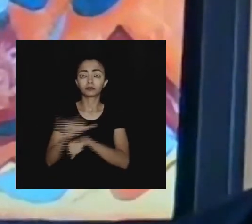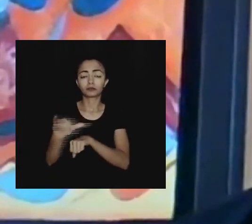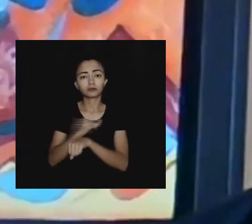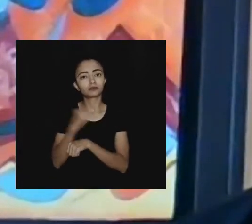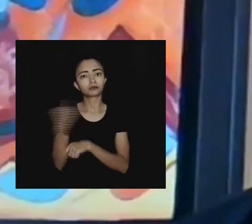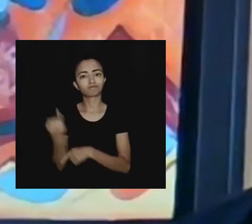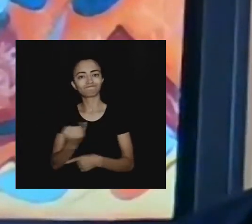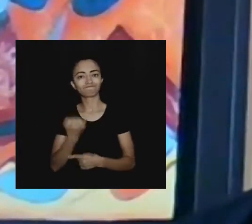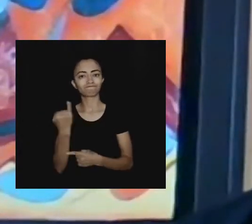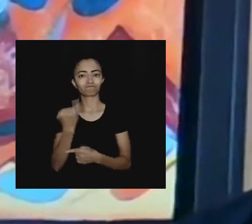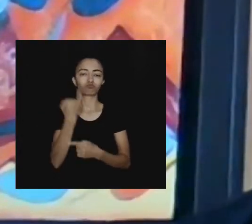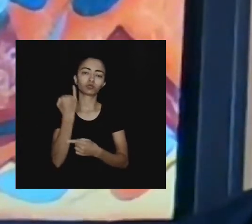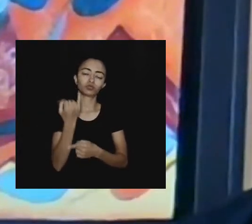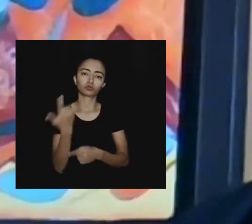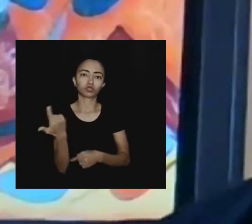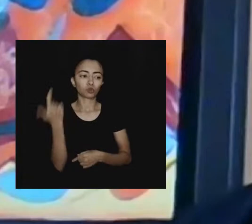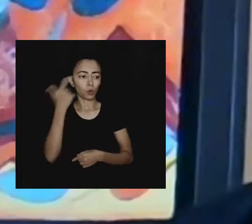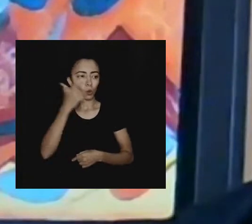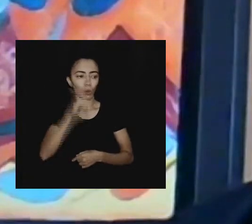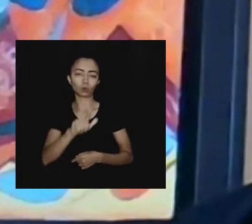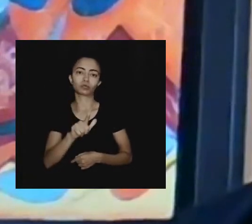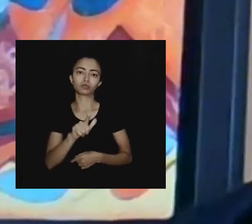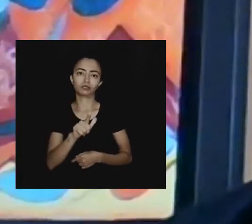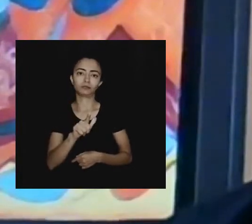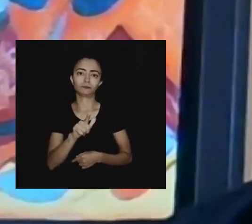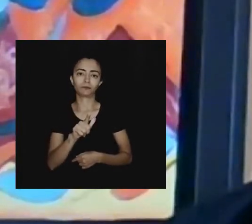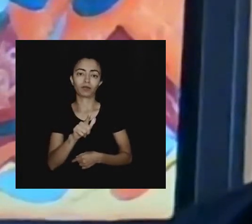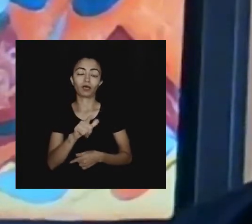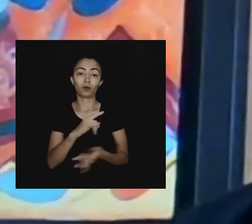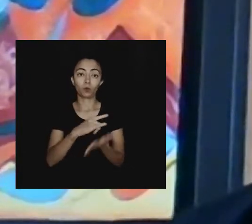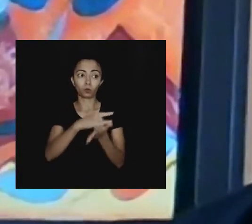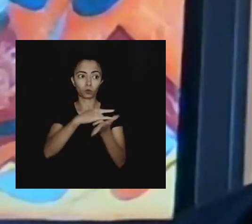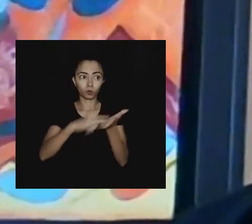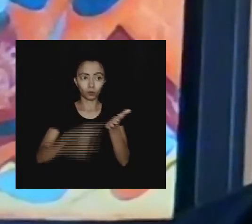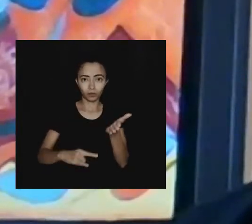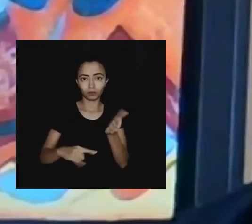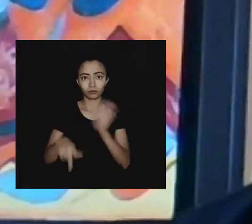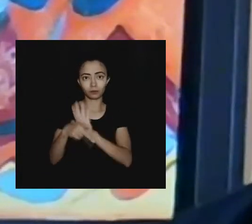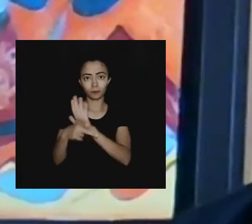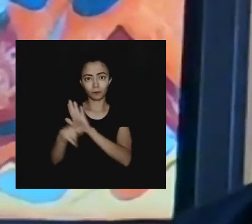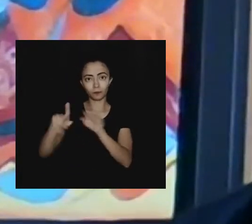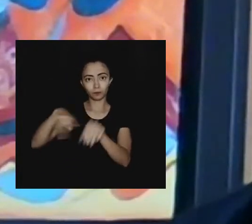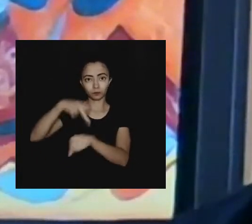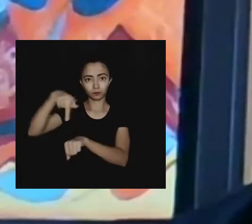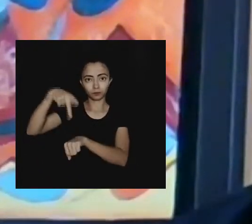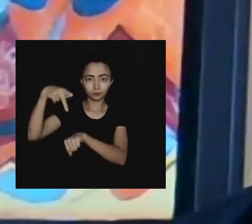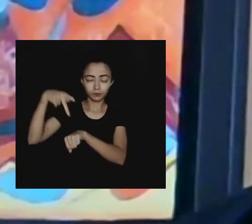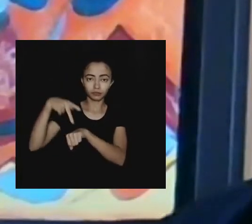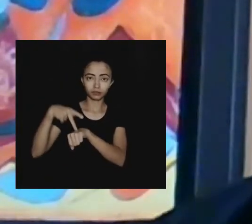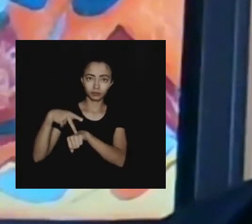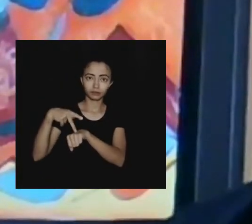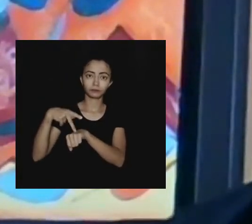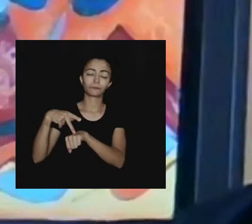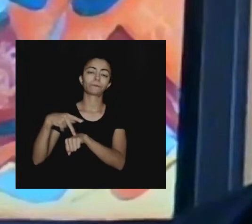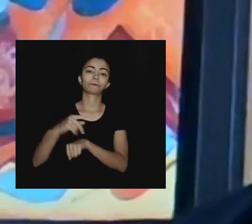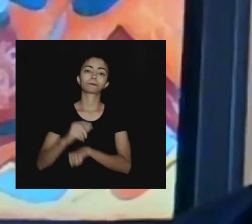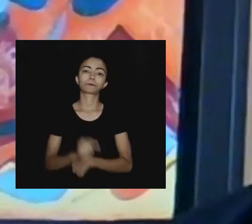important moment in their lives, also with the state working together, as well as, for